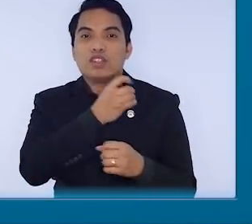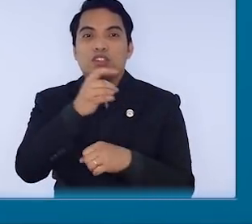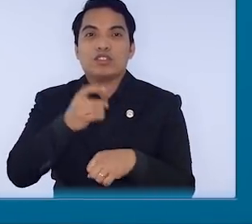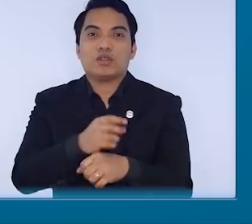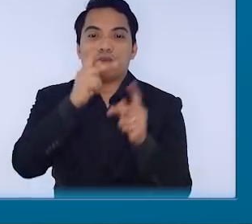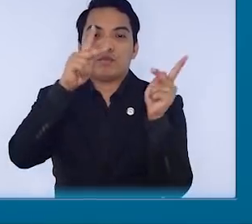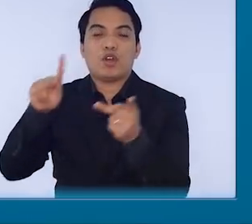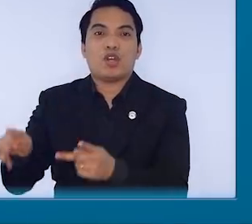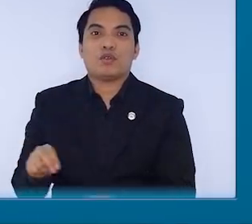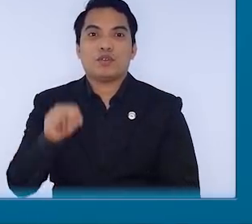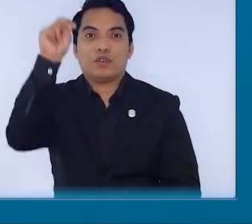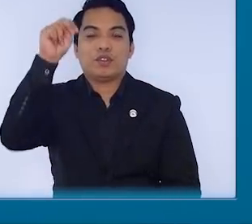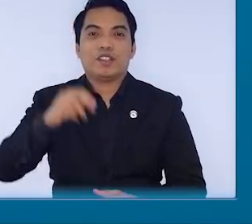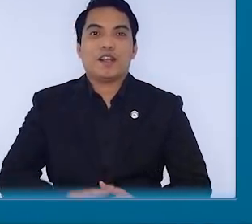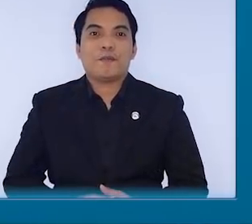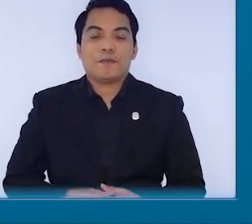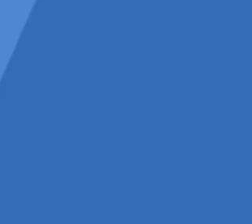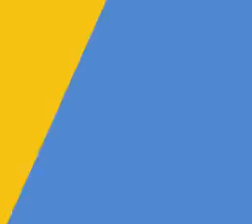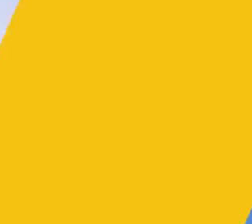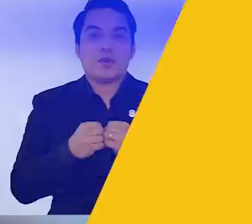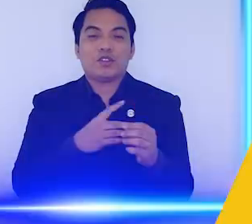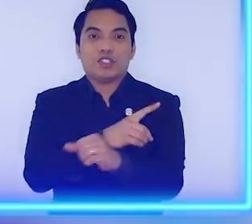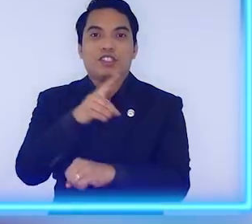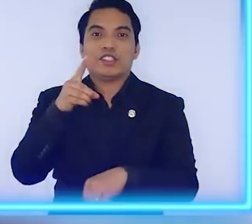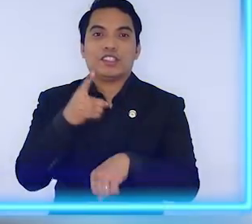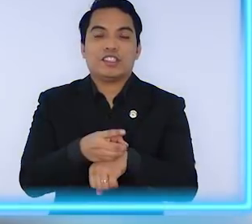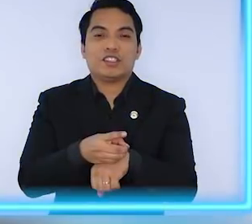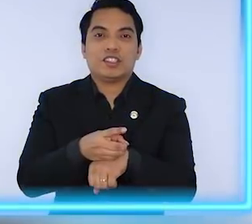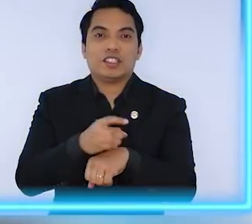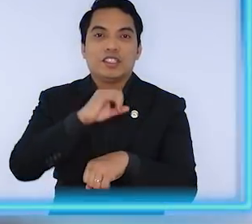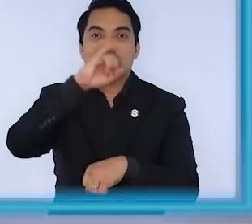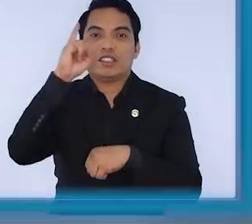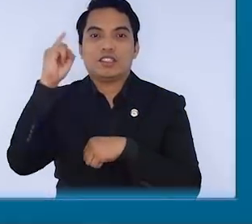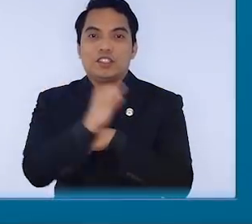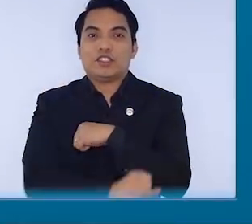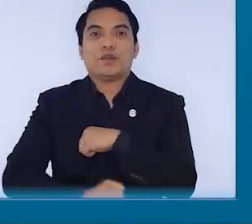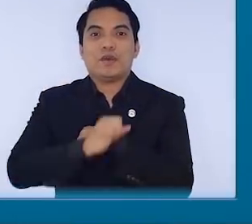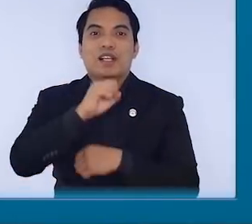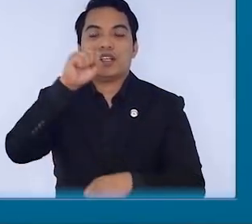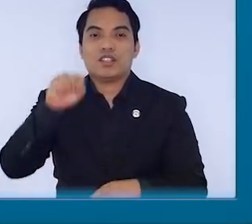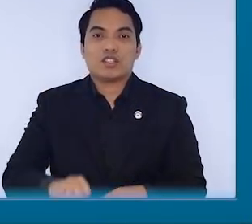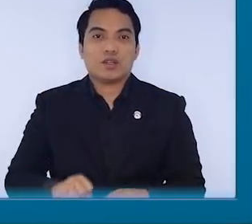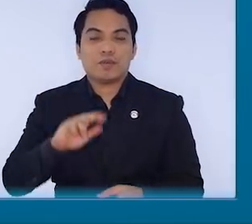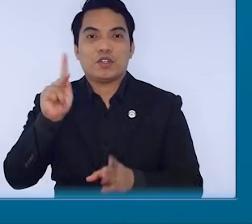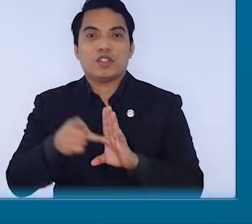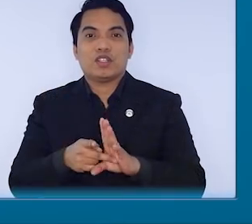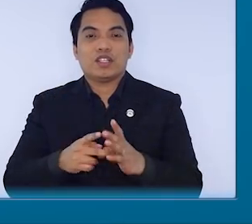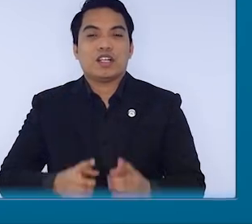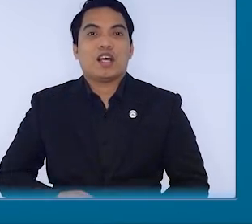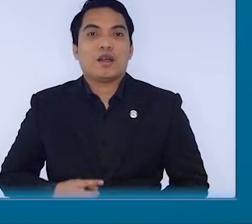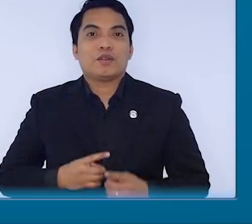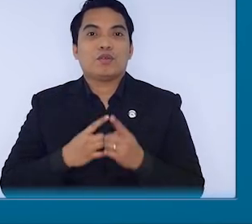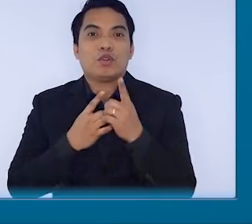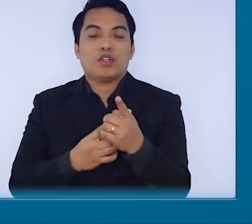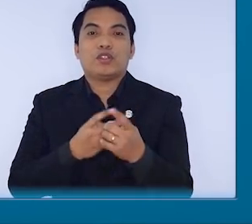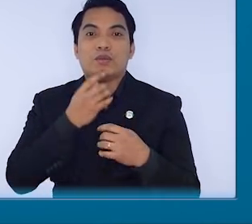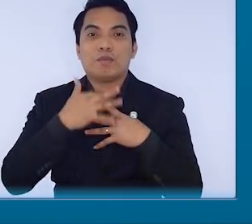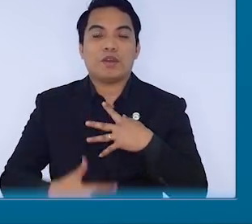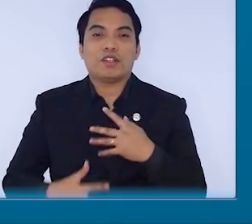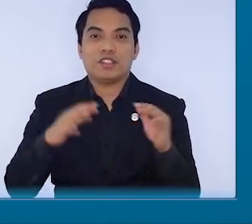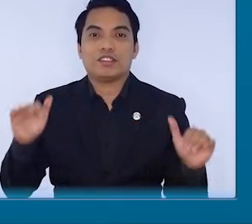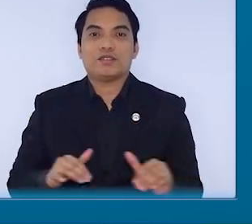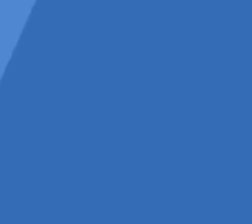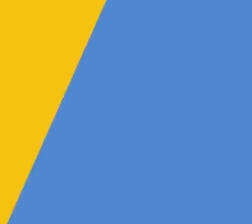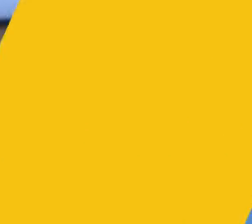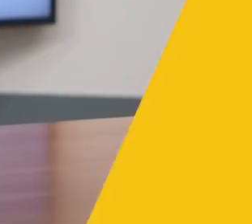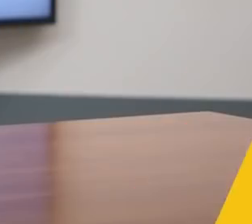the district of Palawan North. Brethren in the district of Isabela South participate in a blood donation